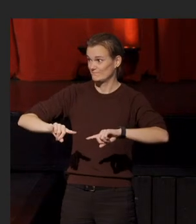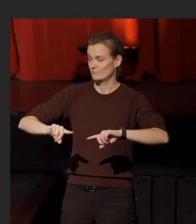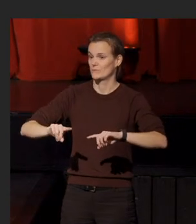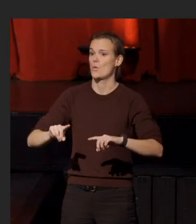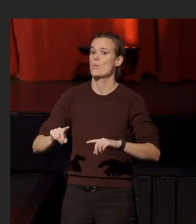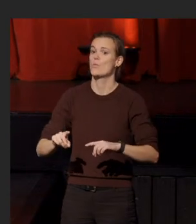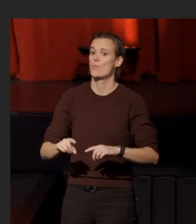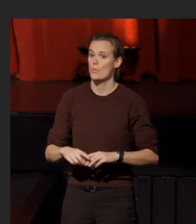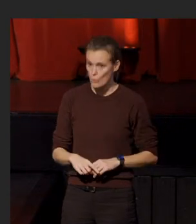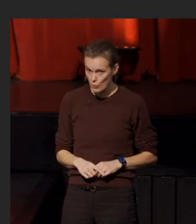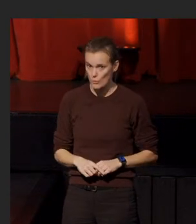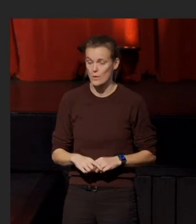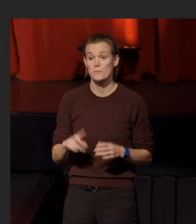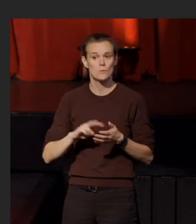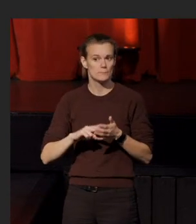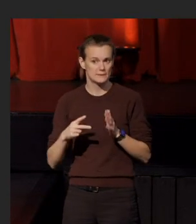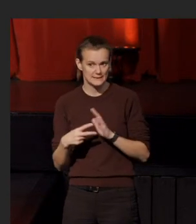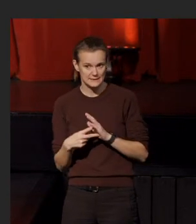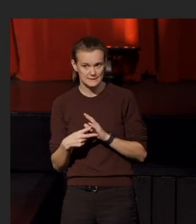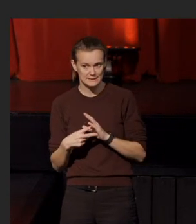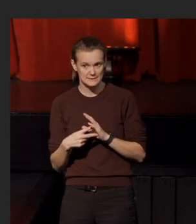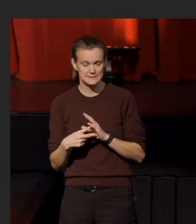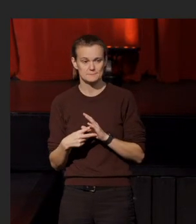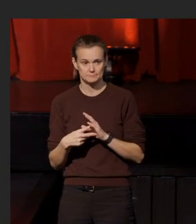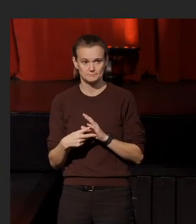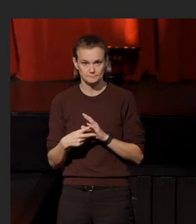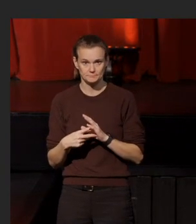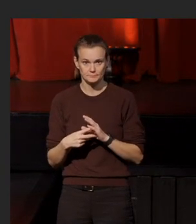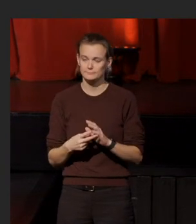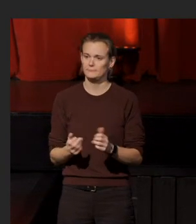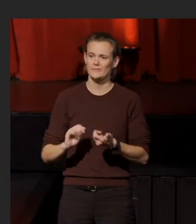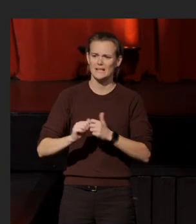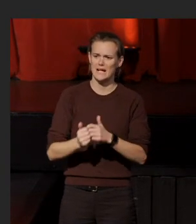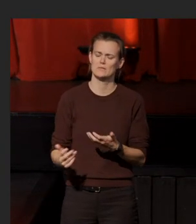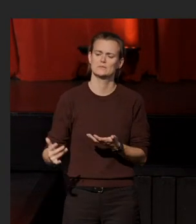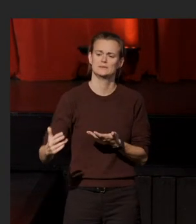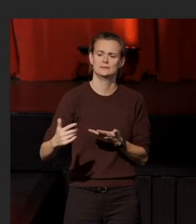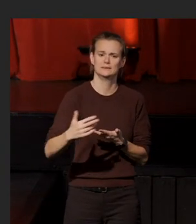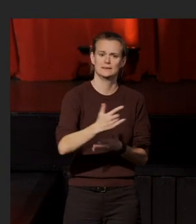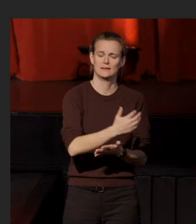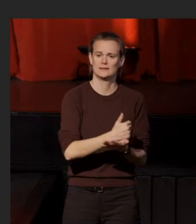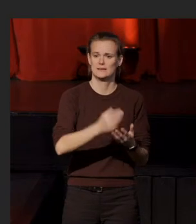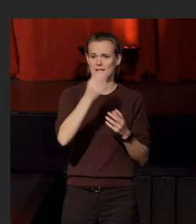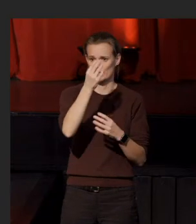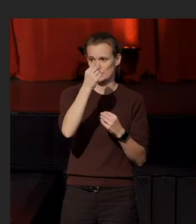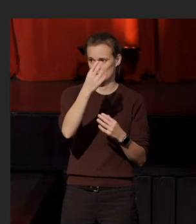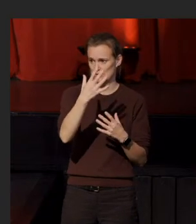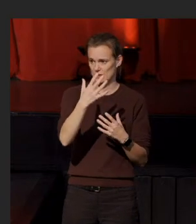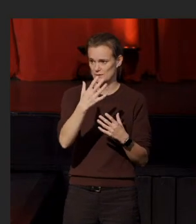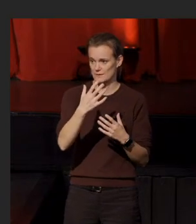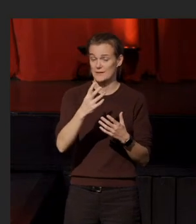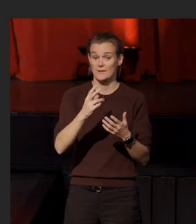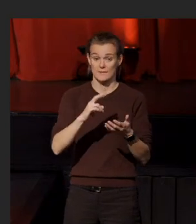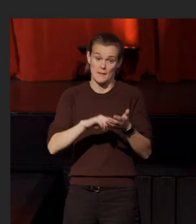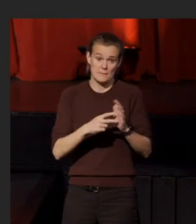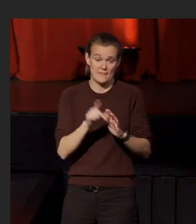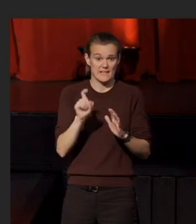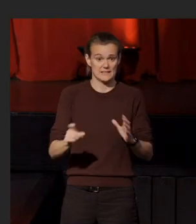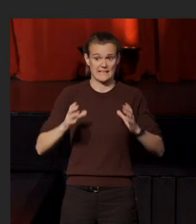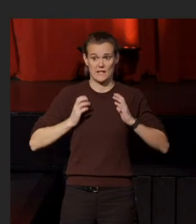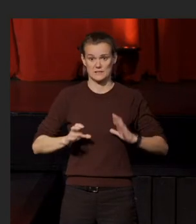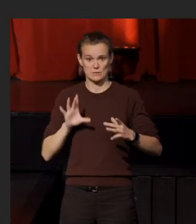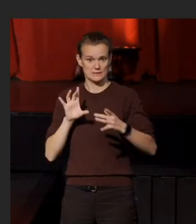follow. First of all, in order to accomplish that business imperative, they have to keep us engaged. And this is where things get a